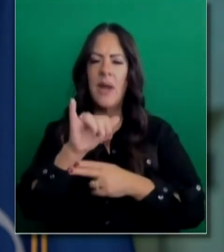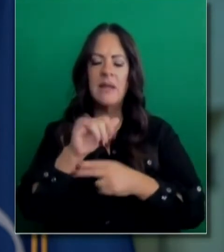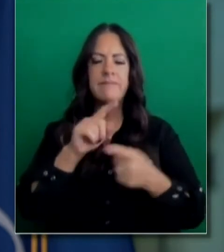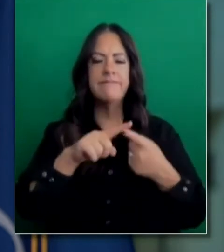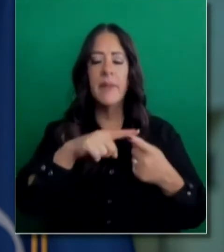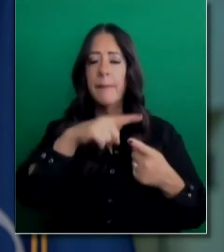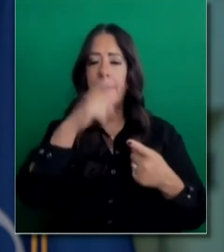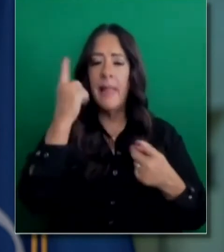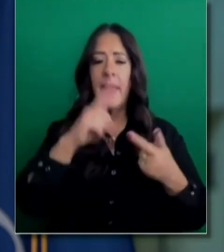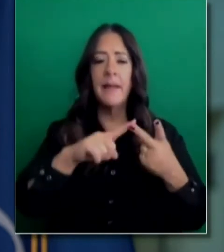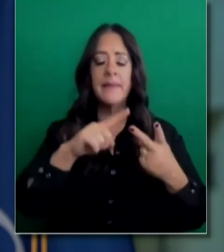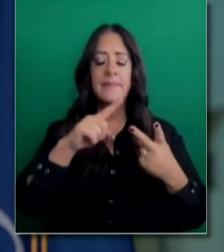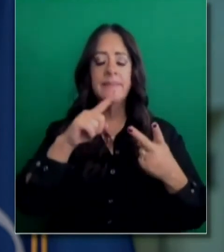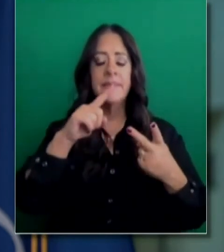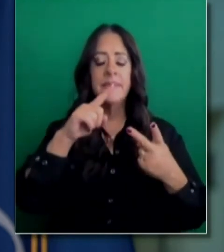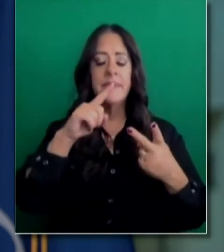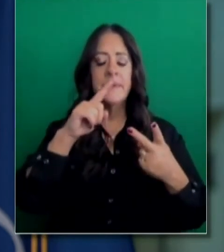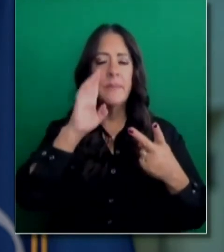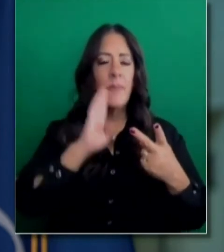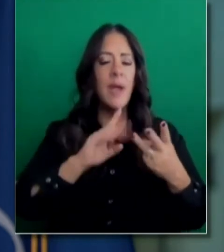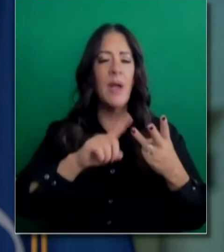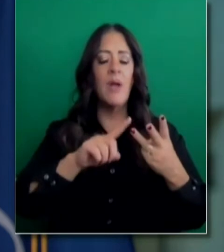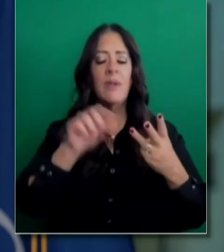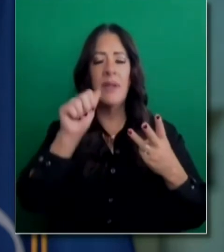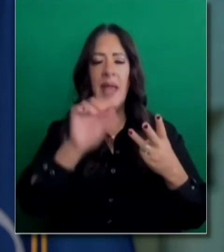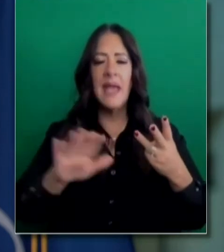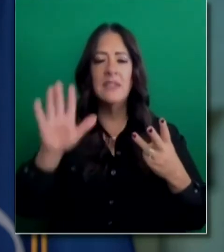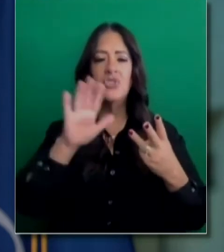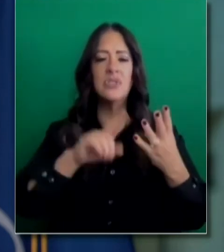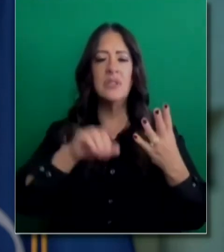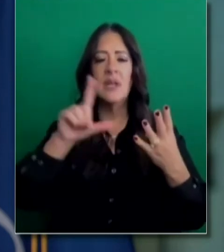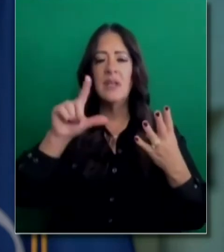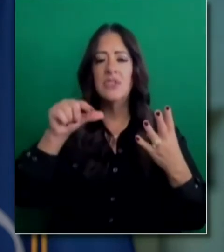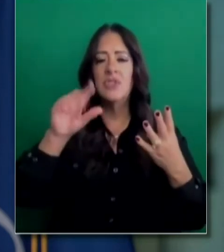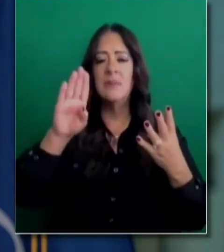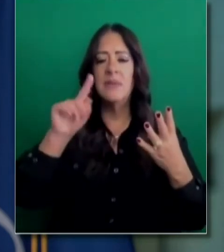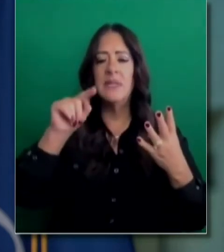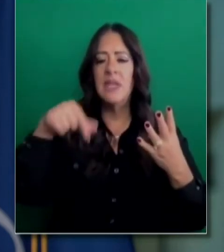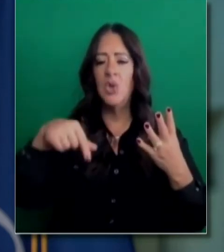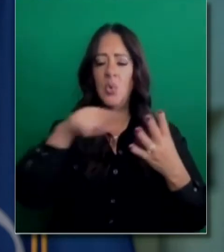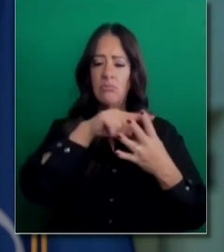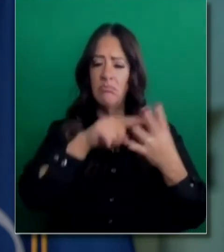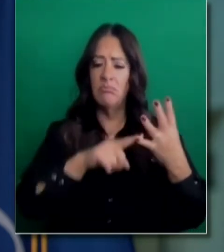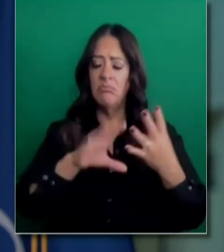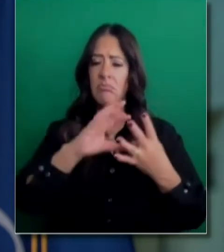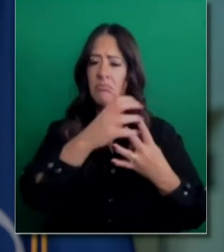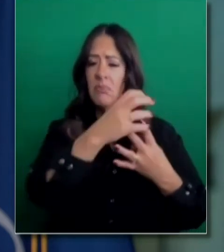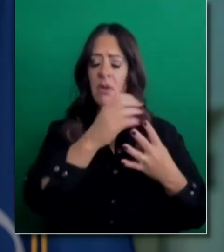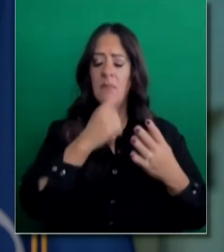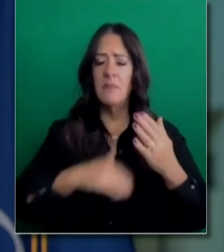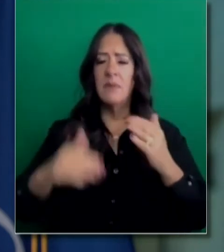own LGBTQ community are being impacted as all of this is going on in the background.